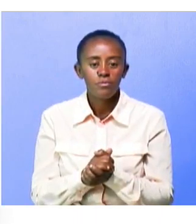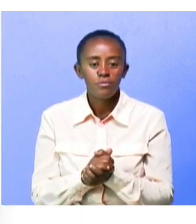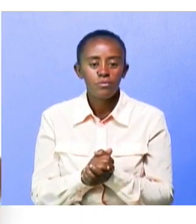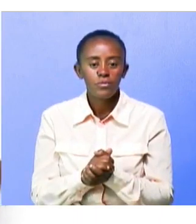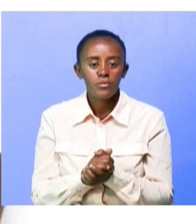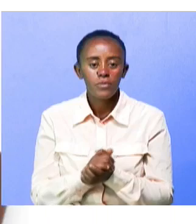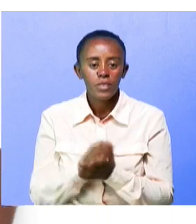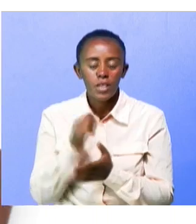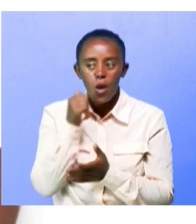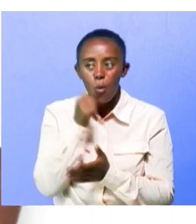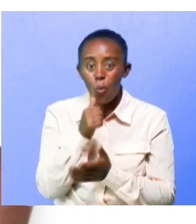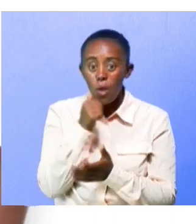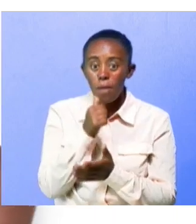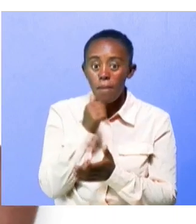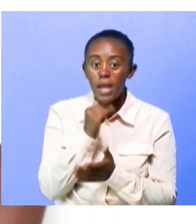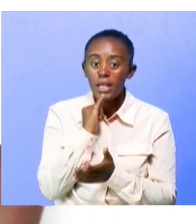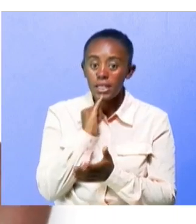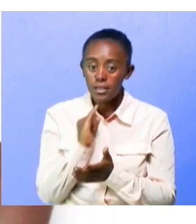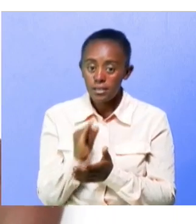women is